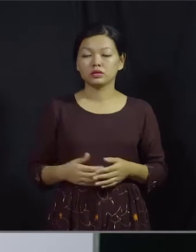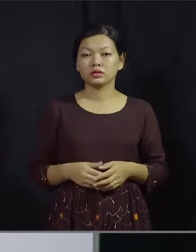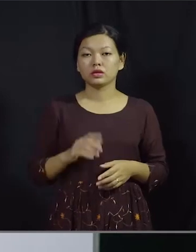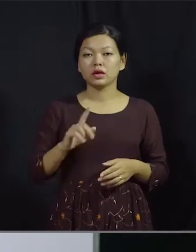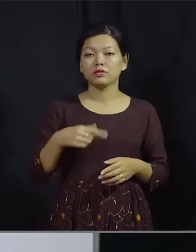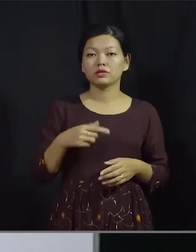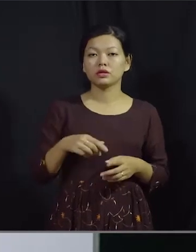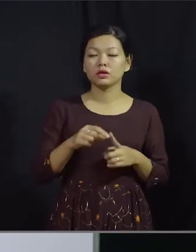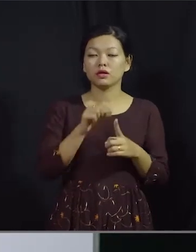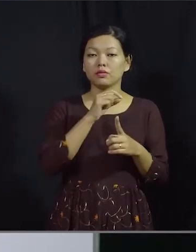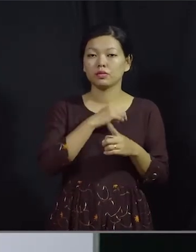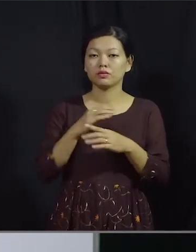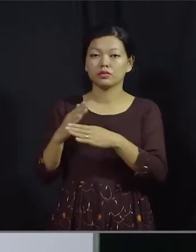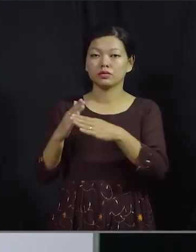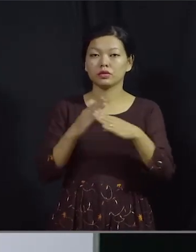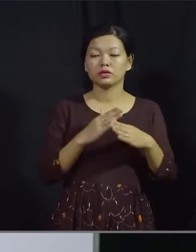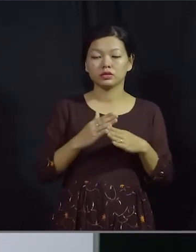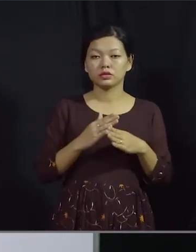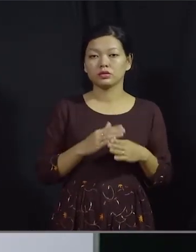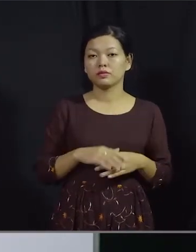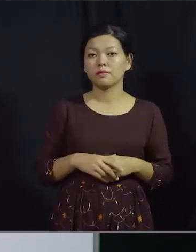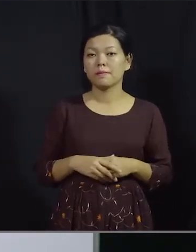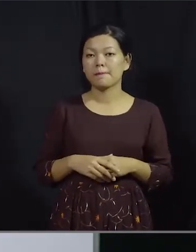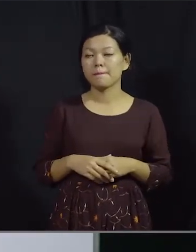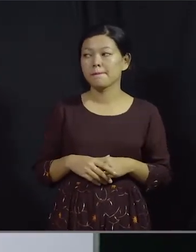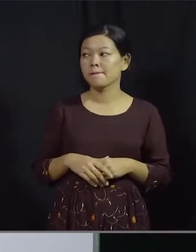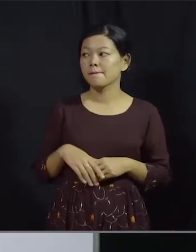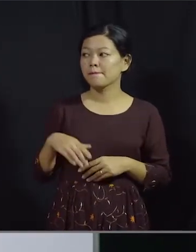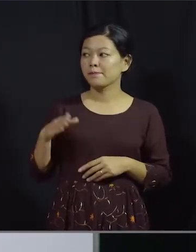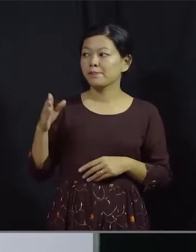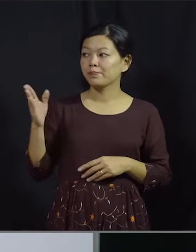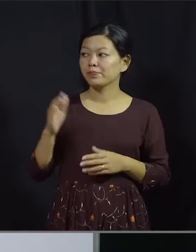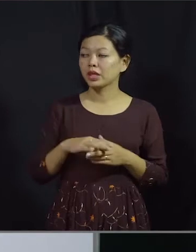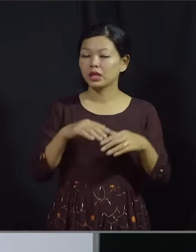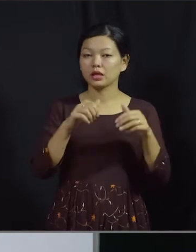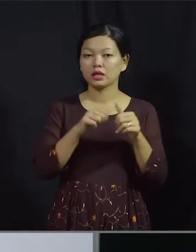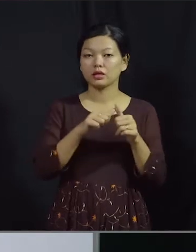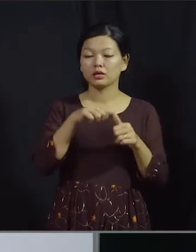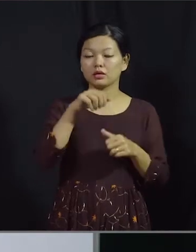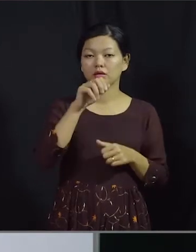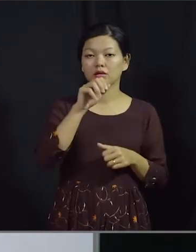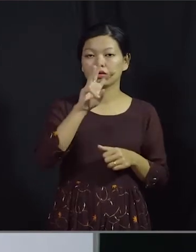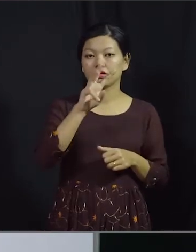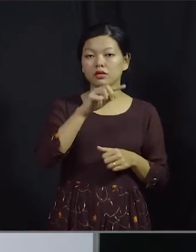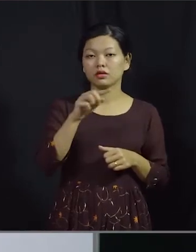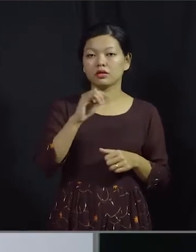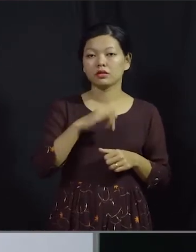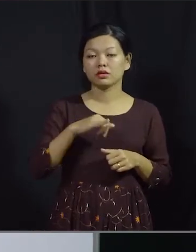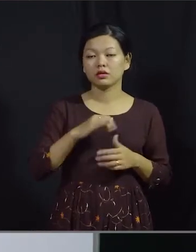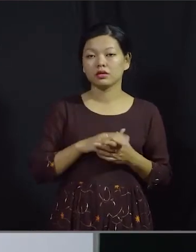accordingly. So this is the old ratio of partner A, that is